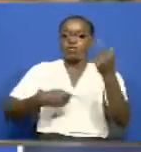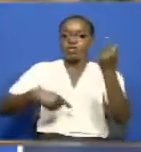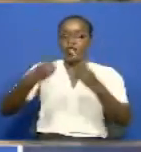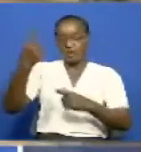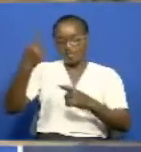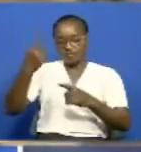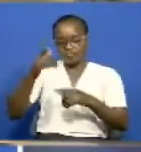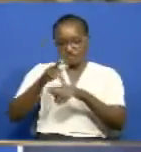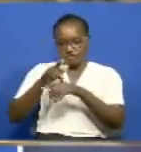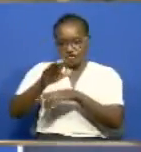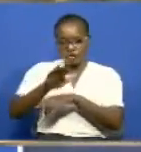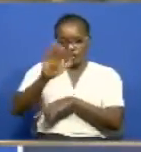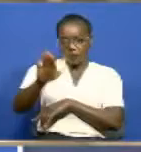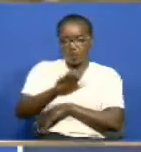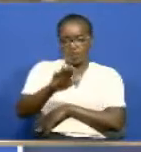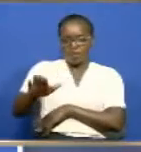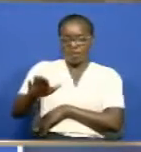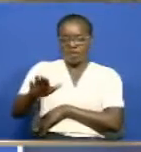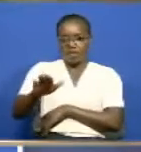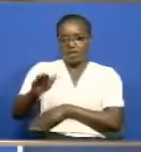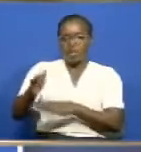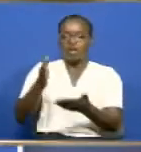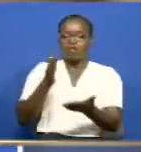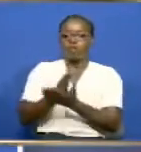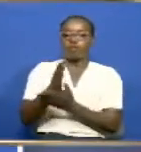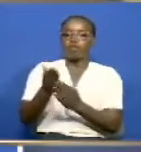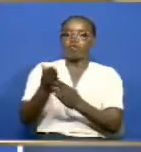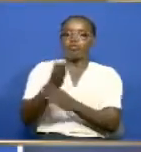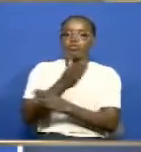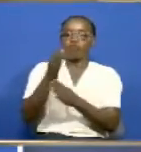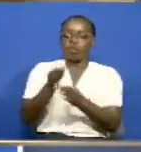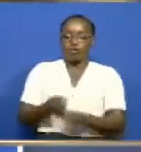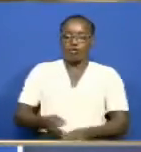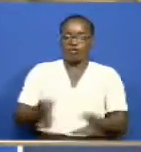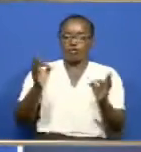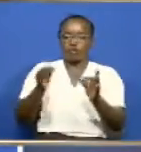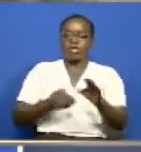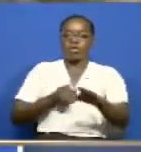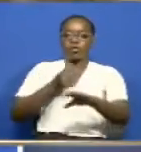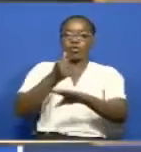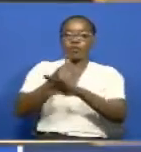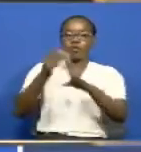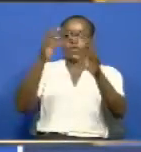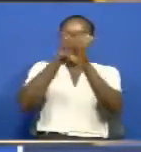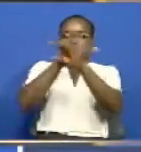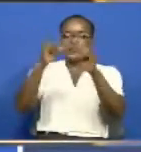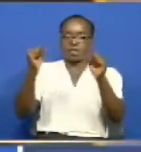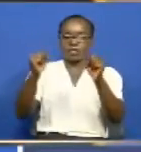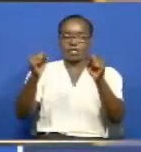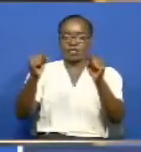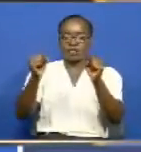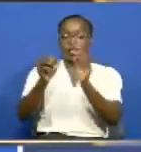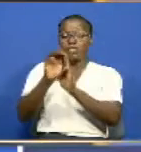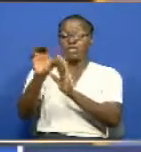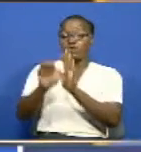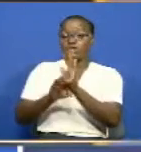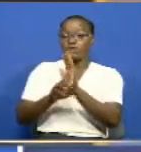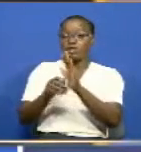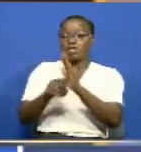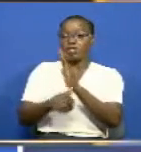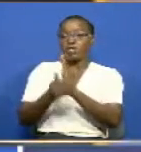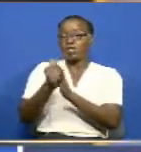successful candidate to Parliament for approval before a formal appointment by the President. The Constitution, under